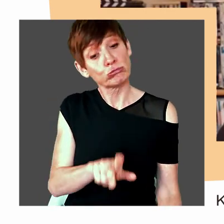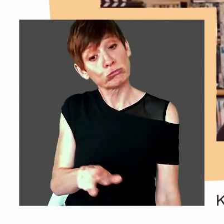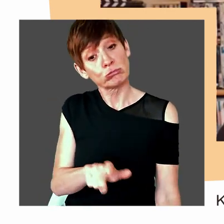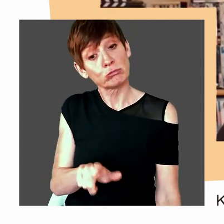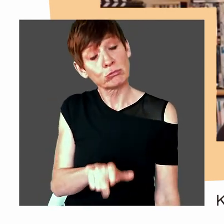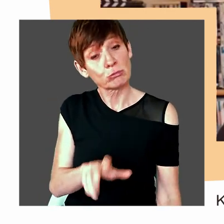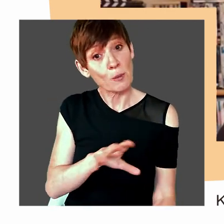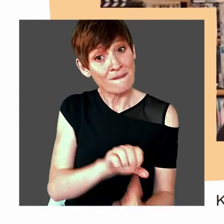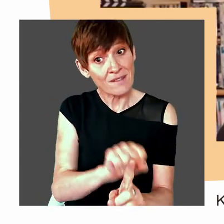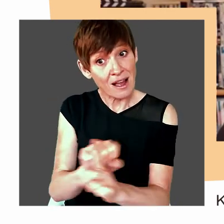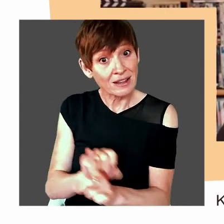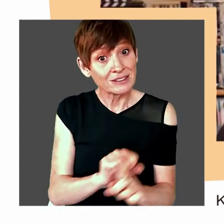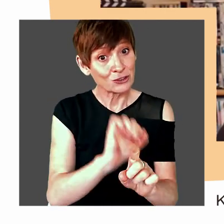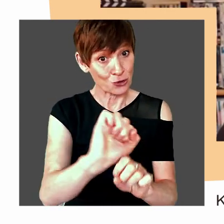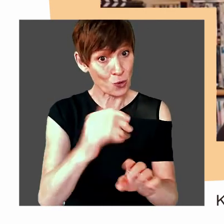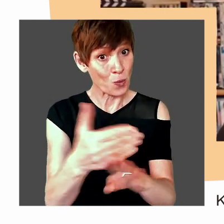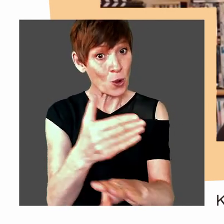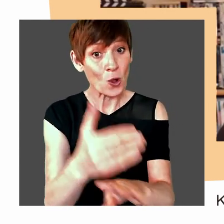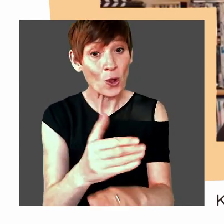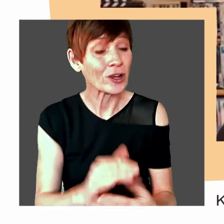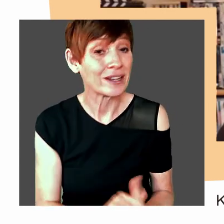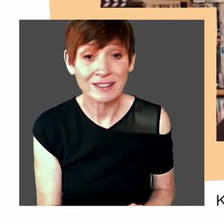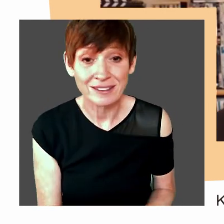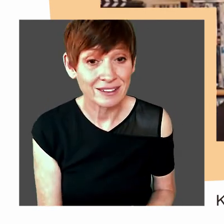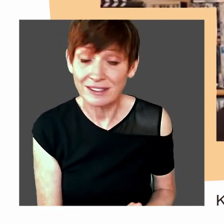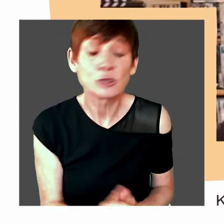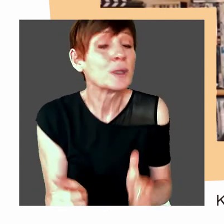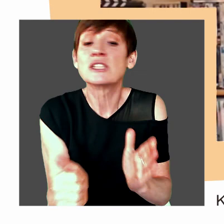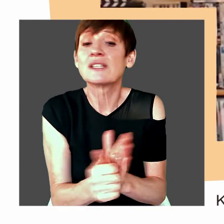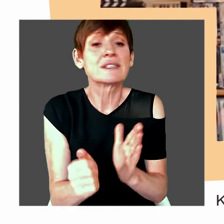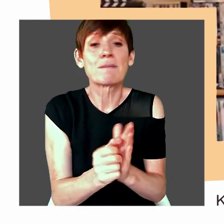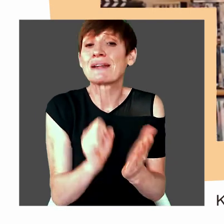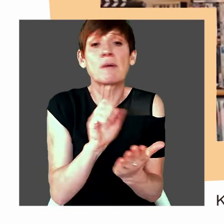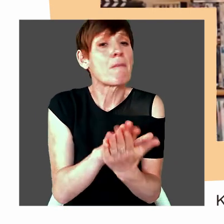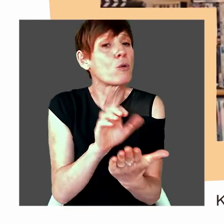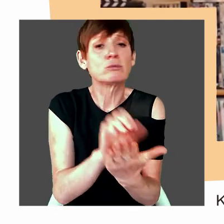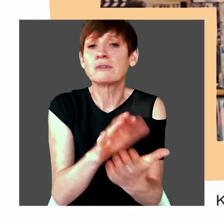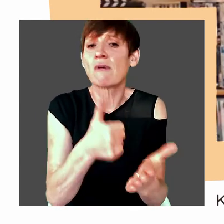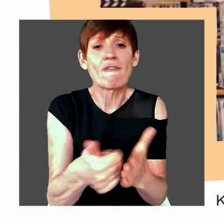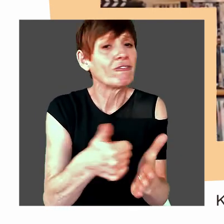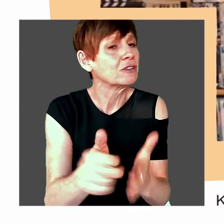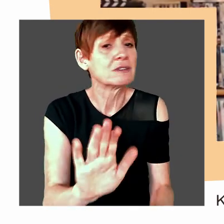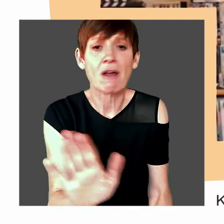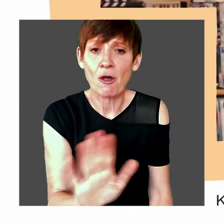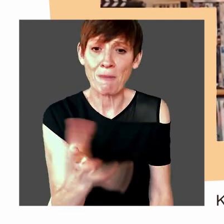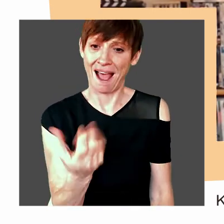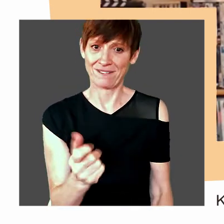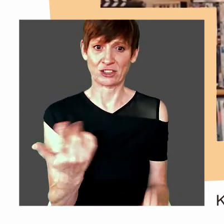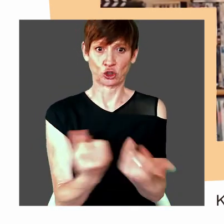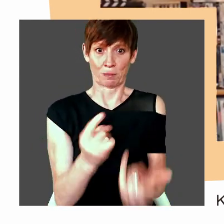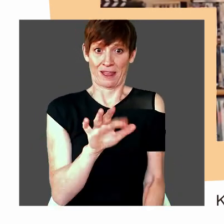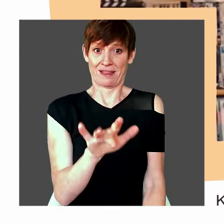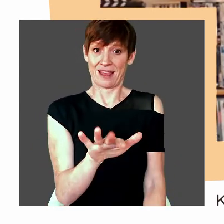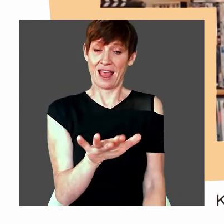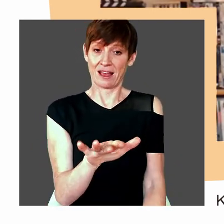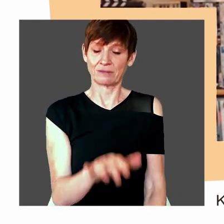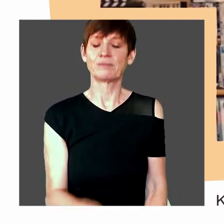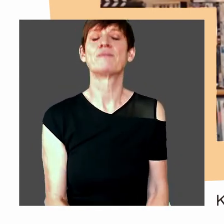rotating and things like that. So even if you don't post often, as long as you have something up. Yeah, that's really good advice, I think.